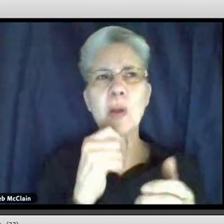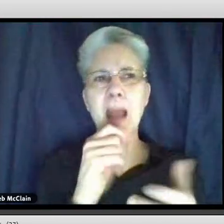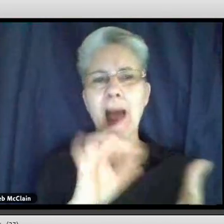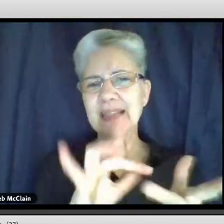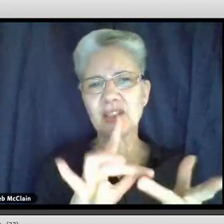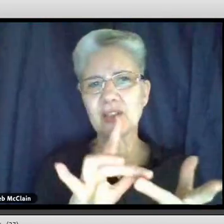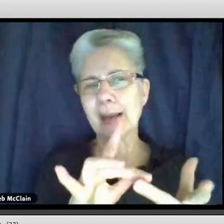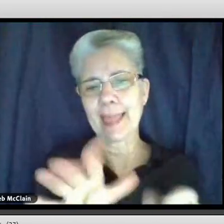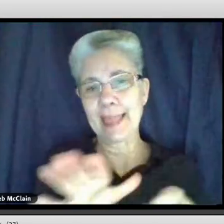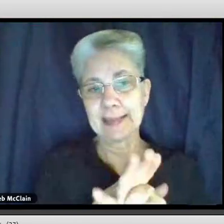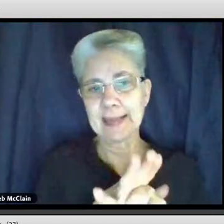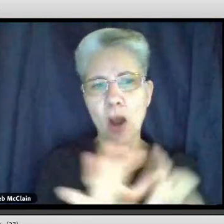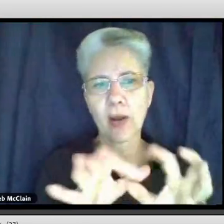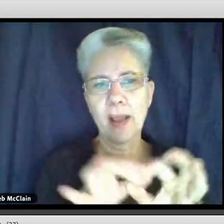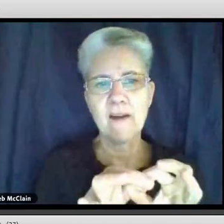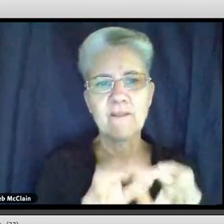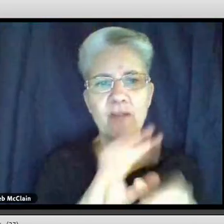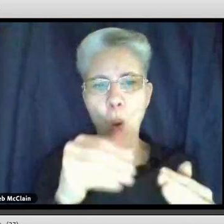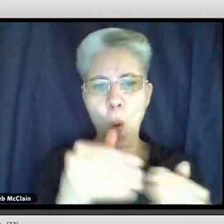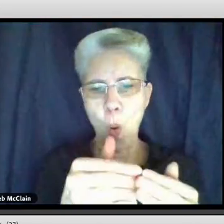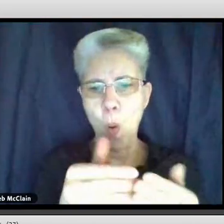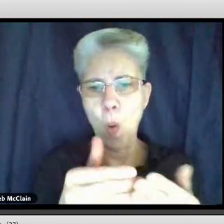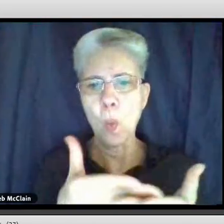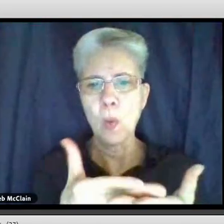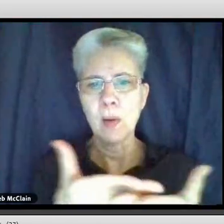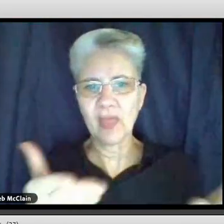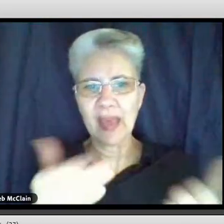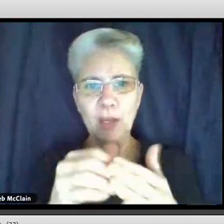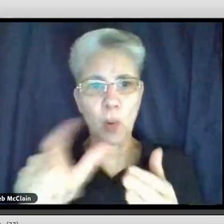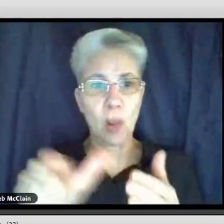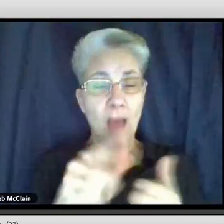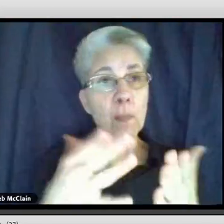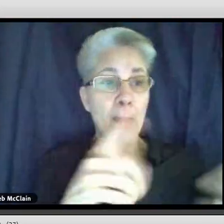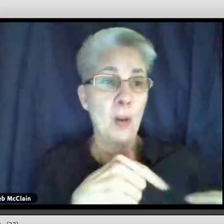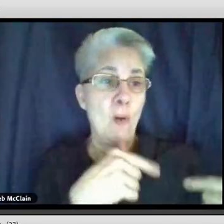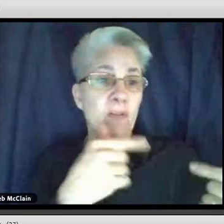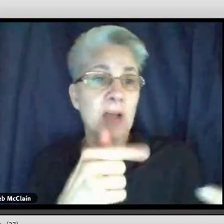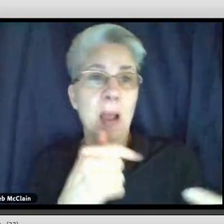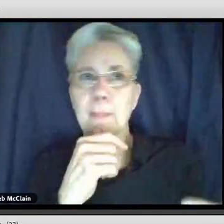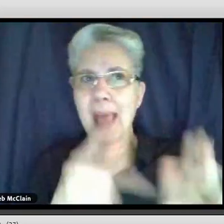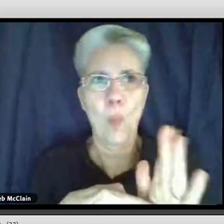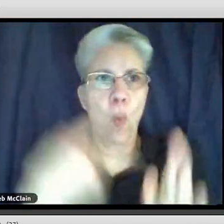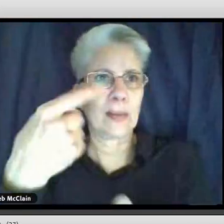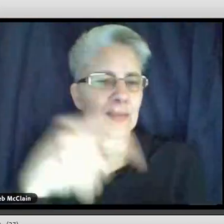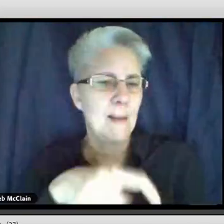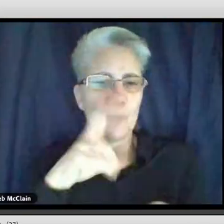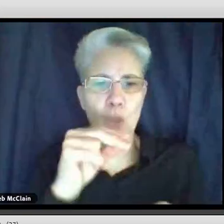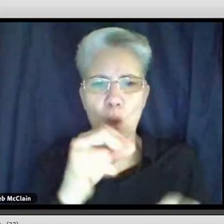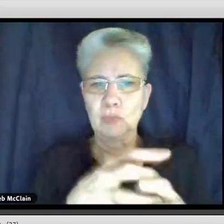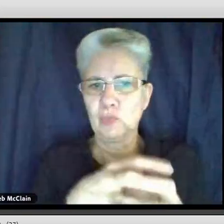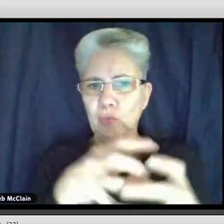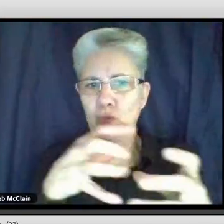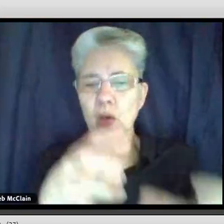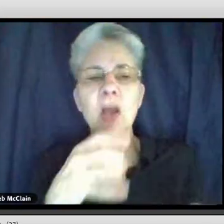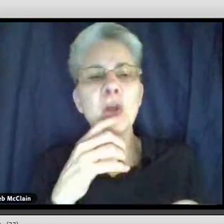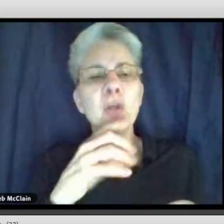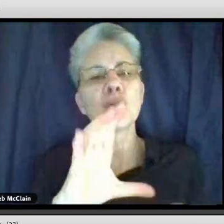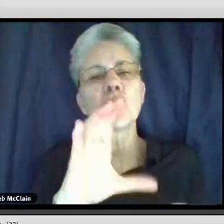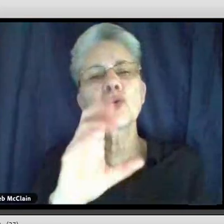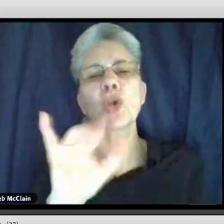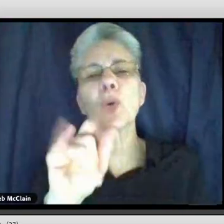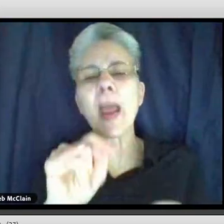the entirety of your holdings. You might be over time, but probably not all at once. So you would be doing curation as